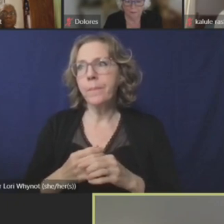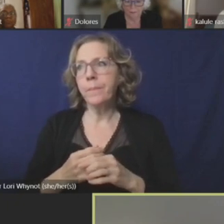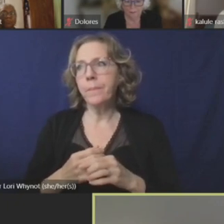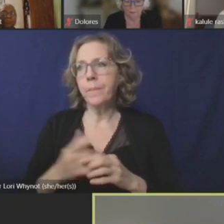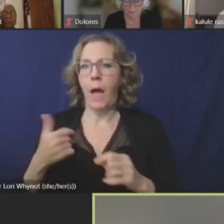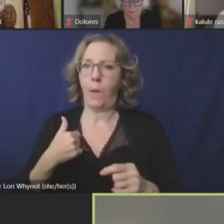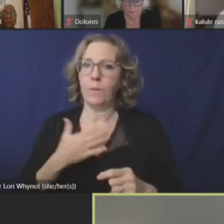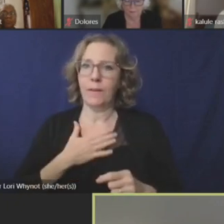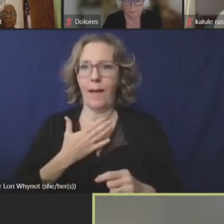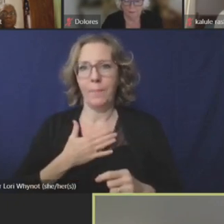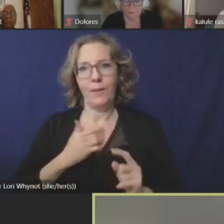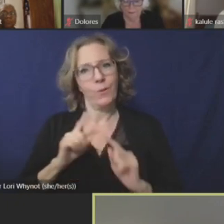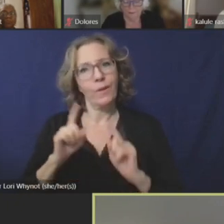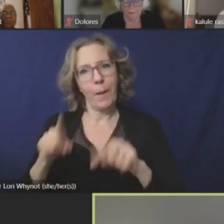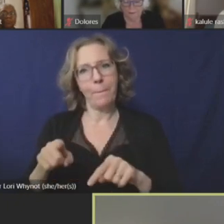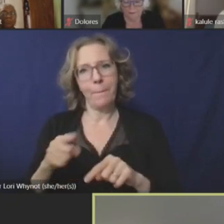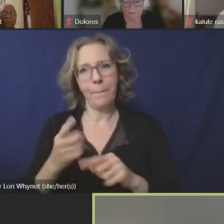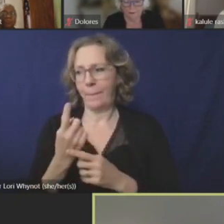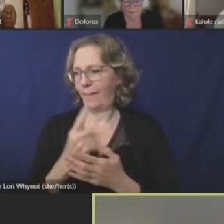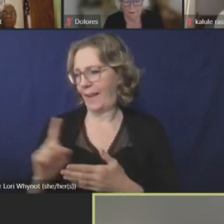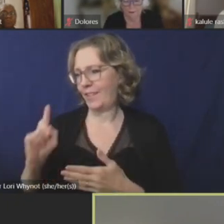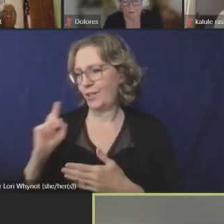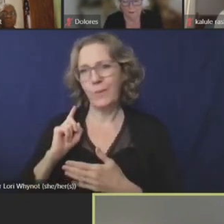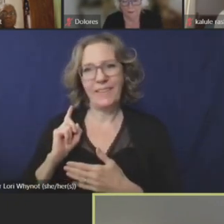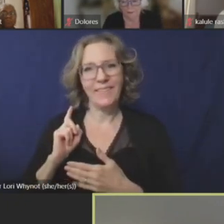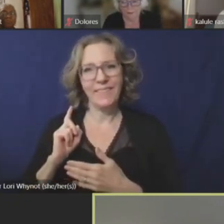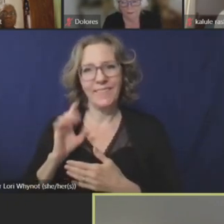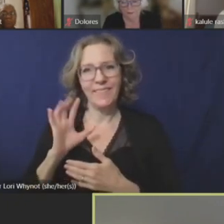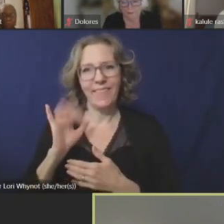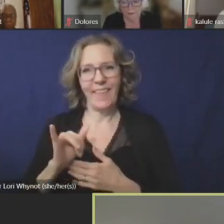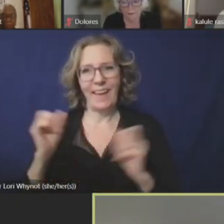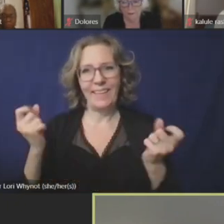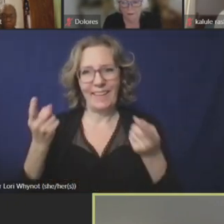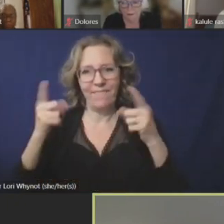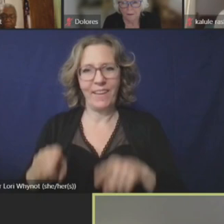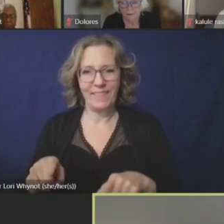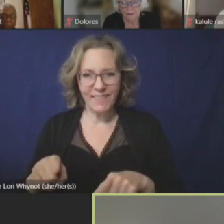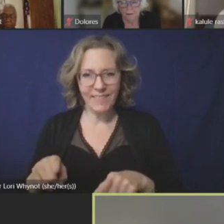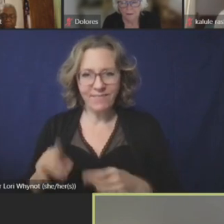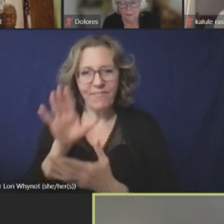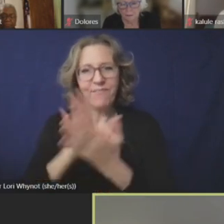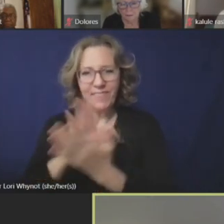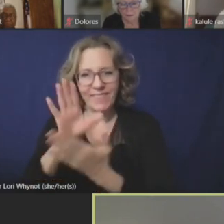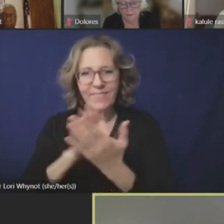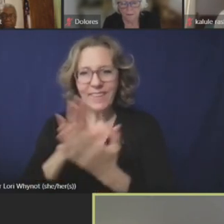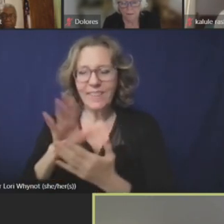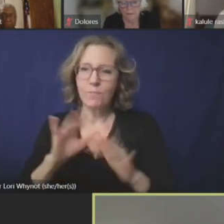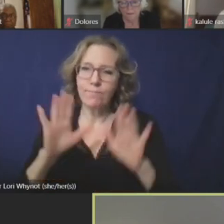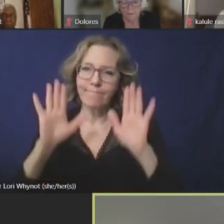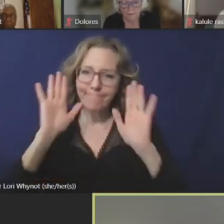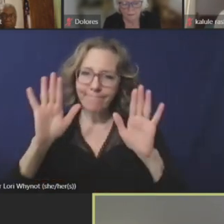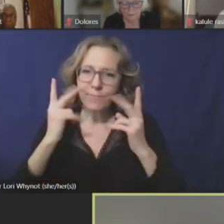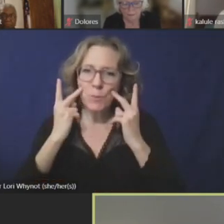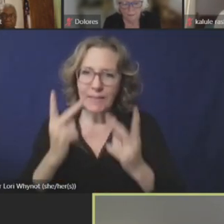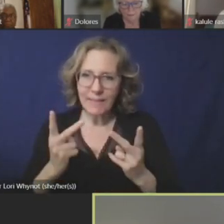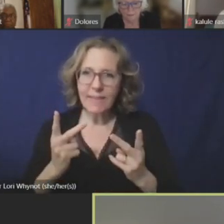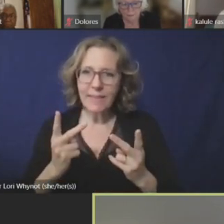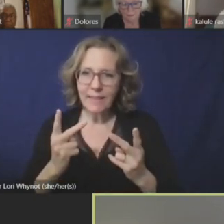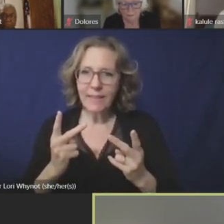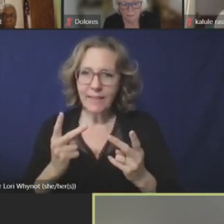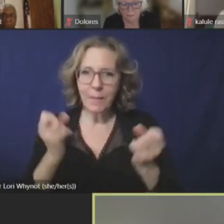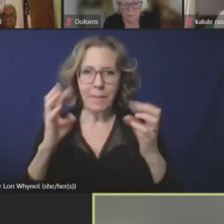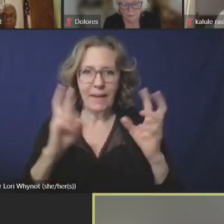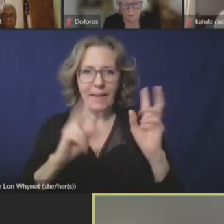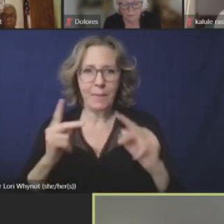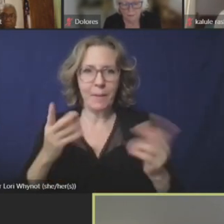attend last week's event in person, and it was great to see so many of the advisory